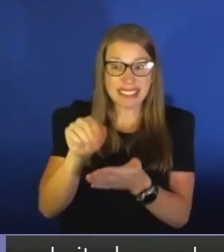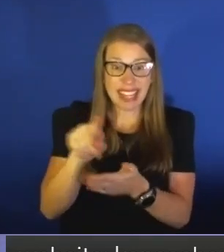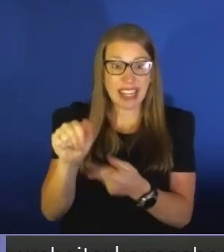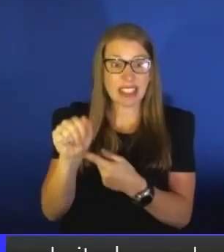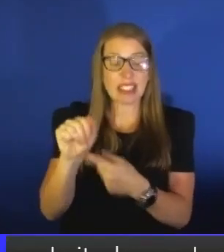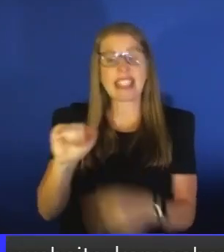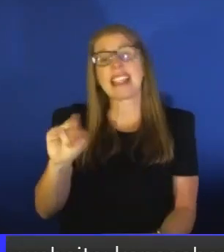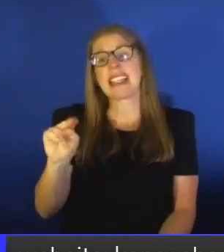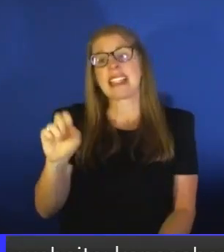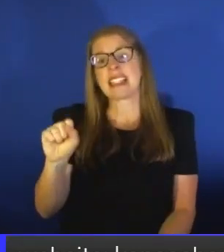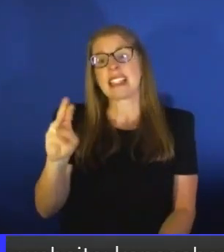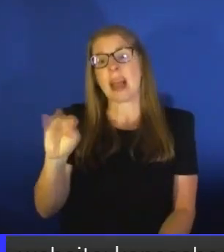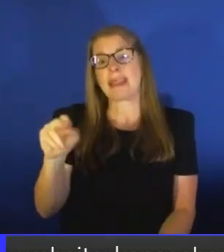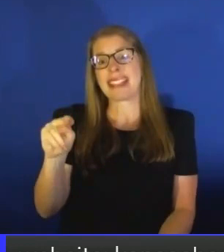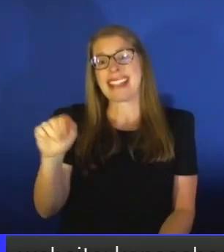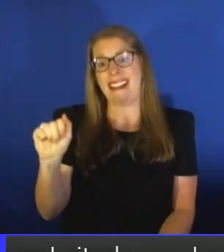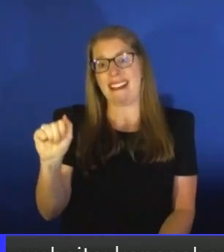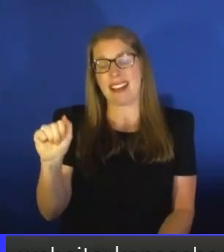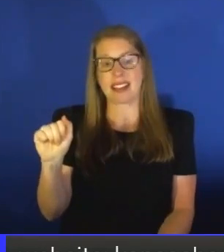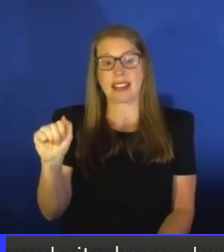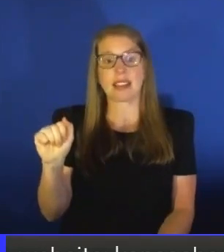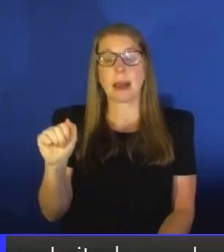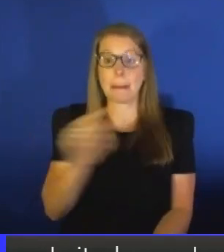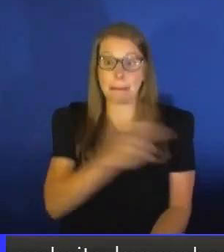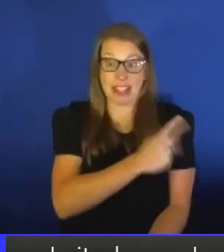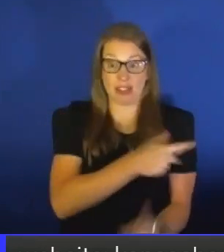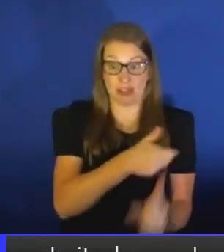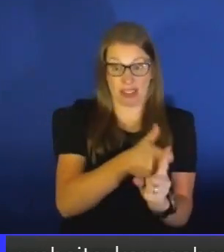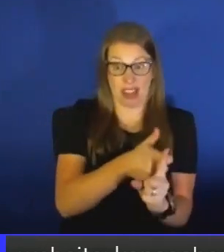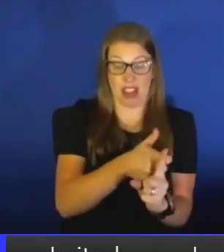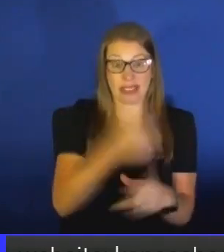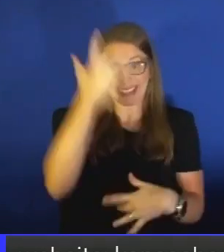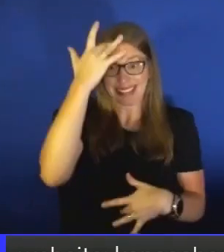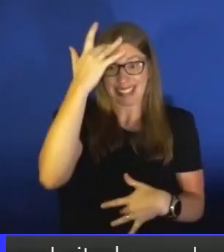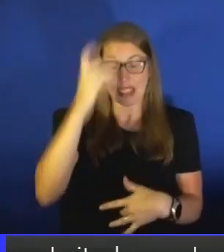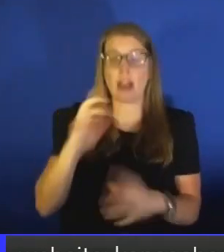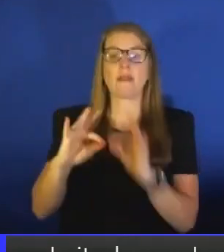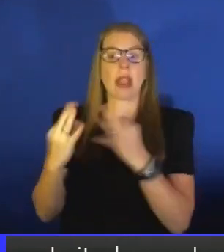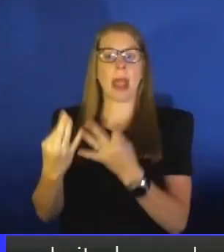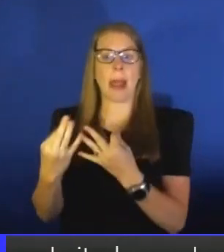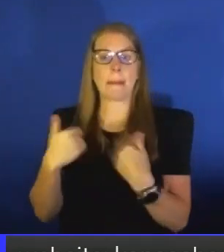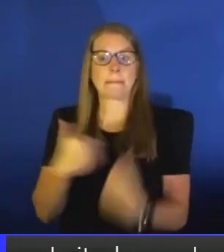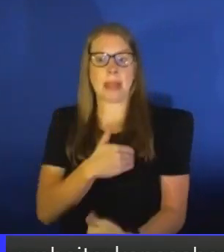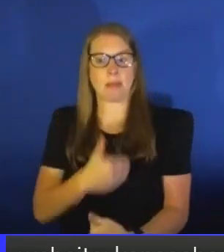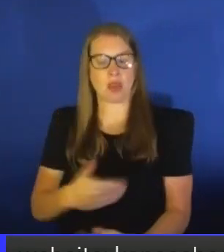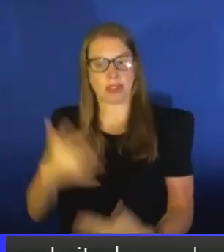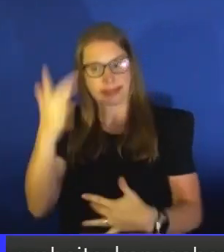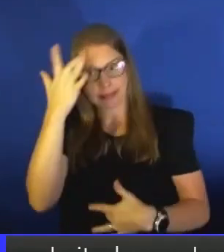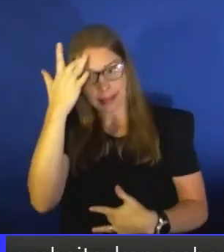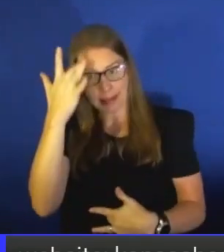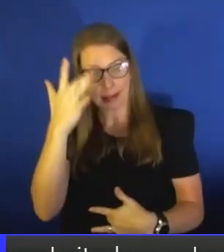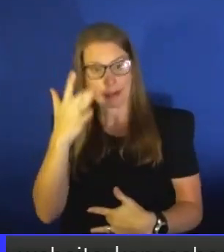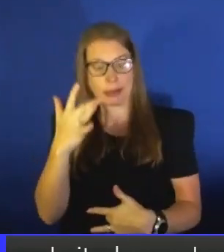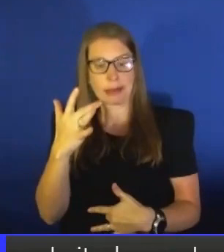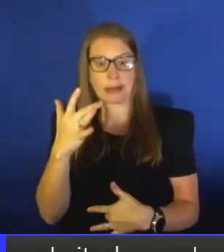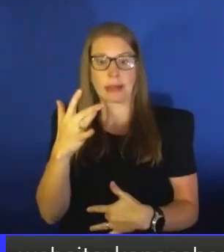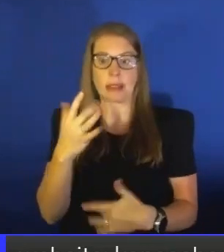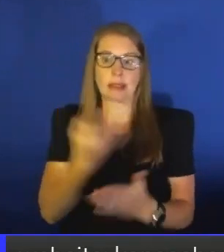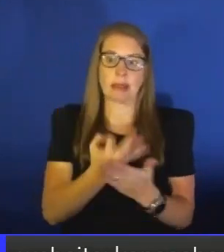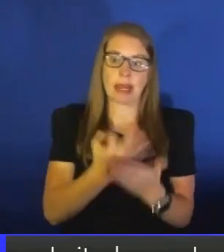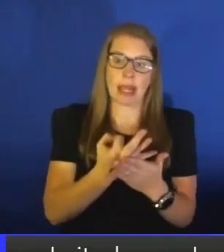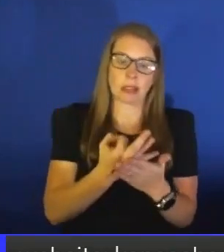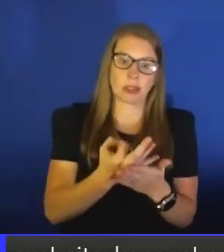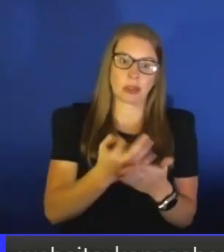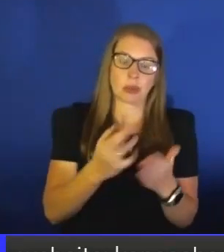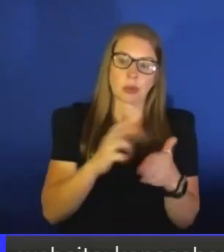and large, it's insomnia, and it's either patients themselves that are sick, it's family members that are sick, it's the financial consequences,